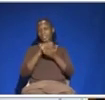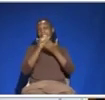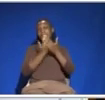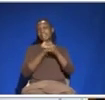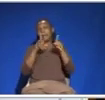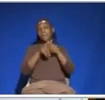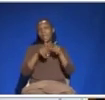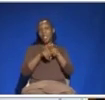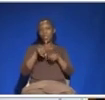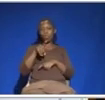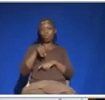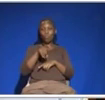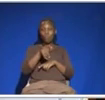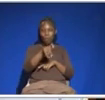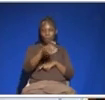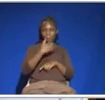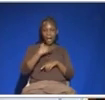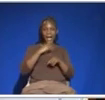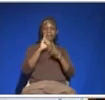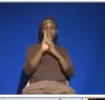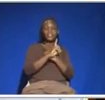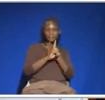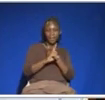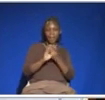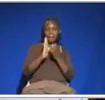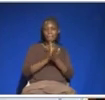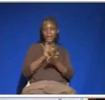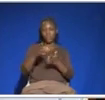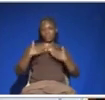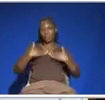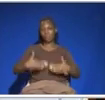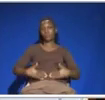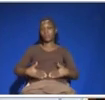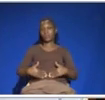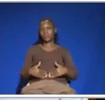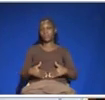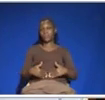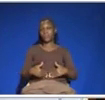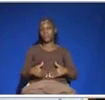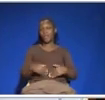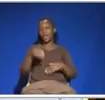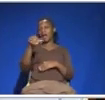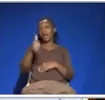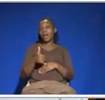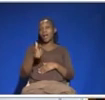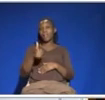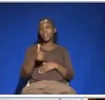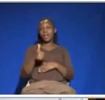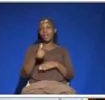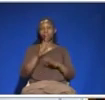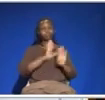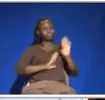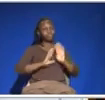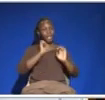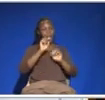like earthworms has several segments on their bodies. The other feature that can be